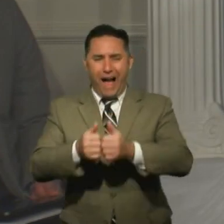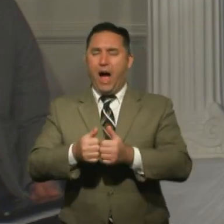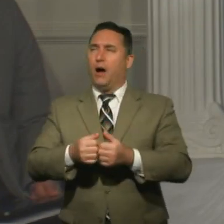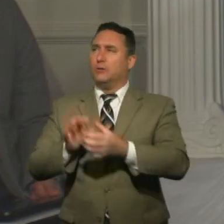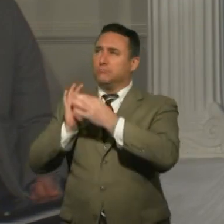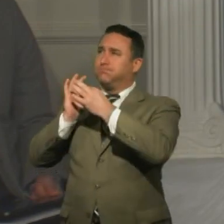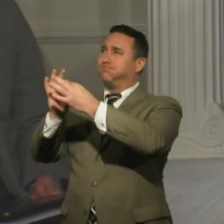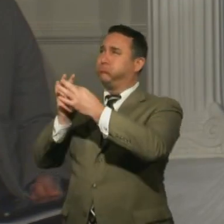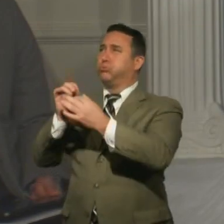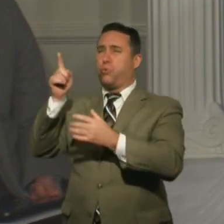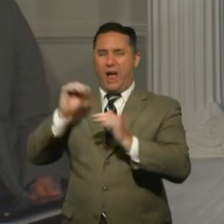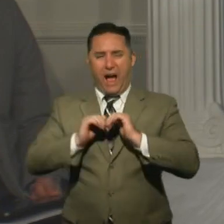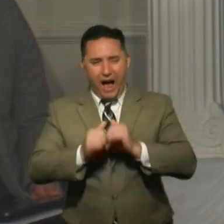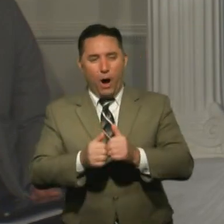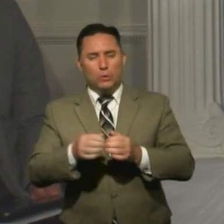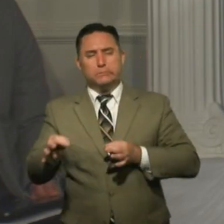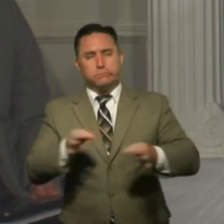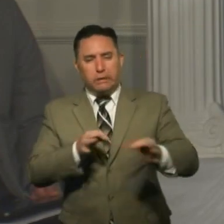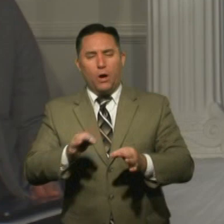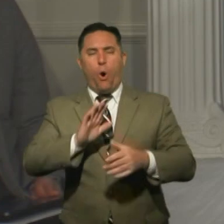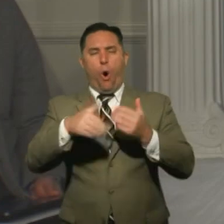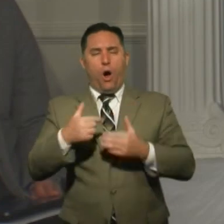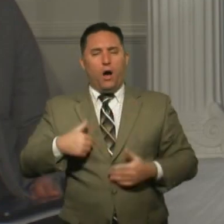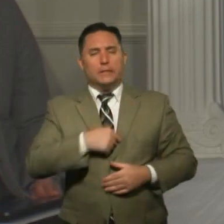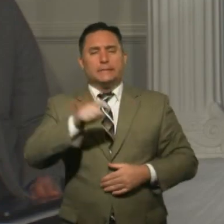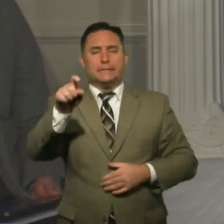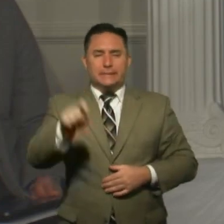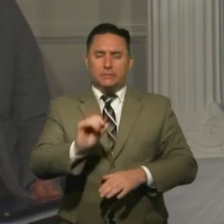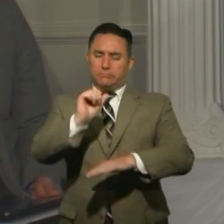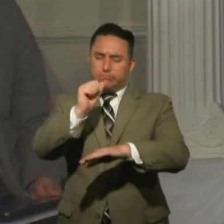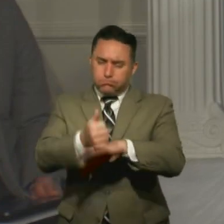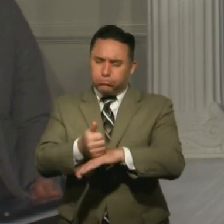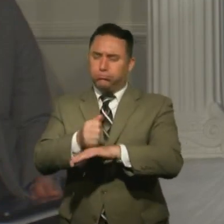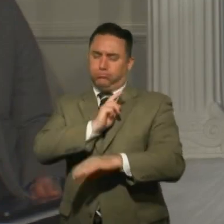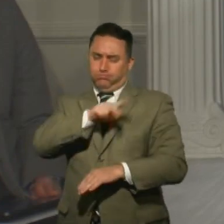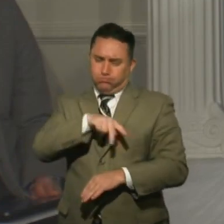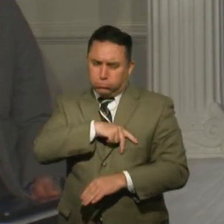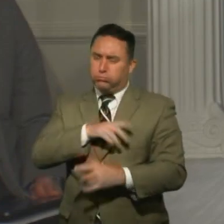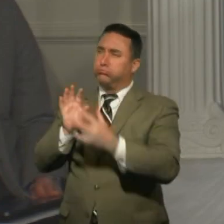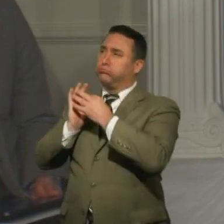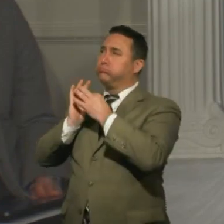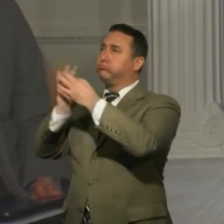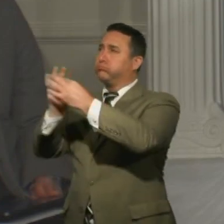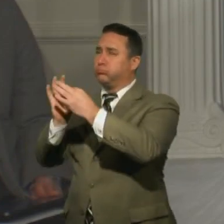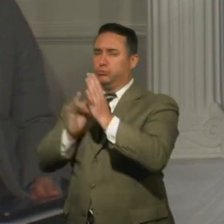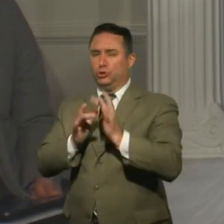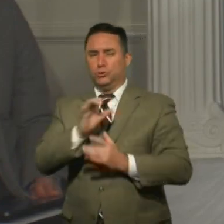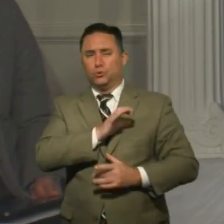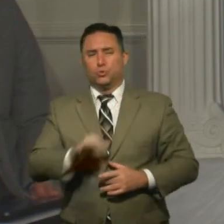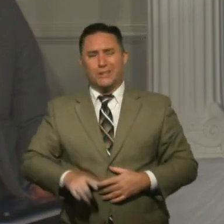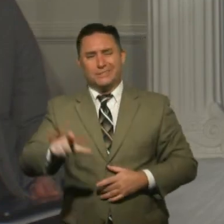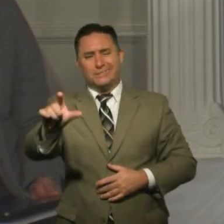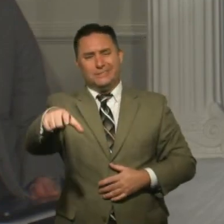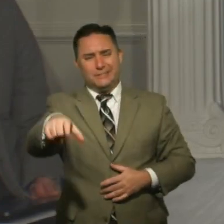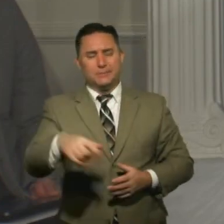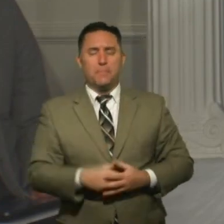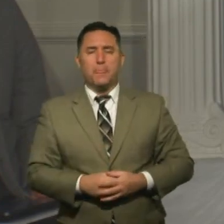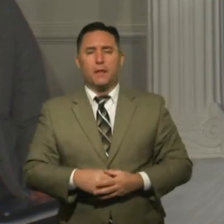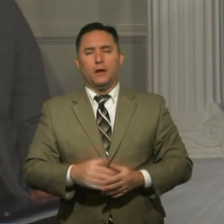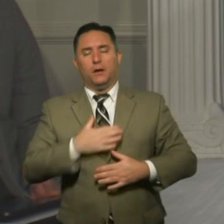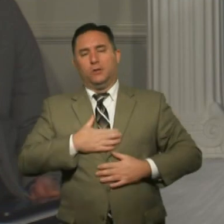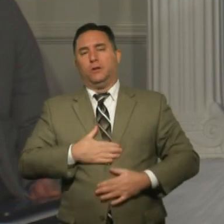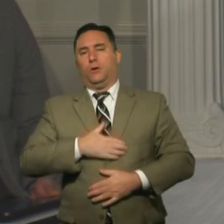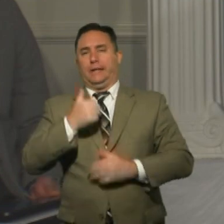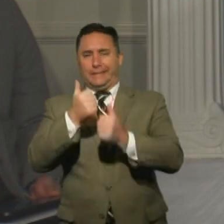relationship with him. But all of us need to establish that personal relationship with Jesus Christ. And I